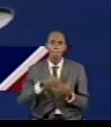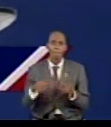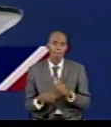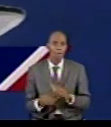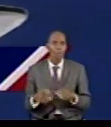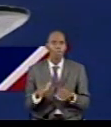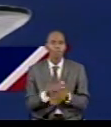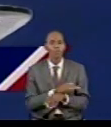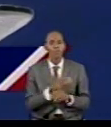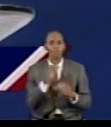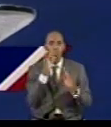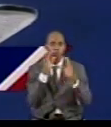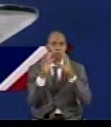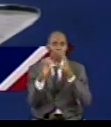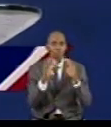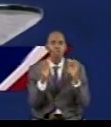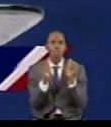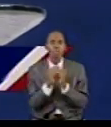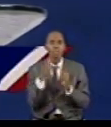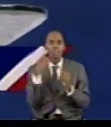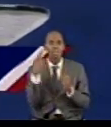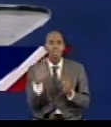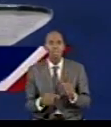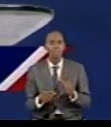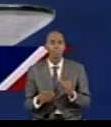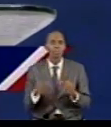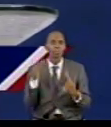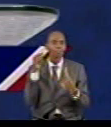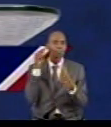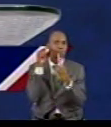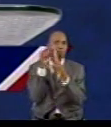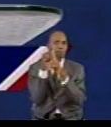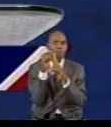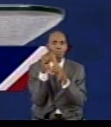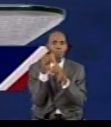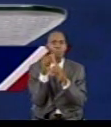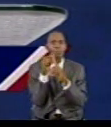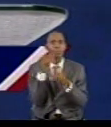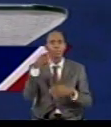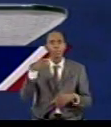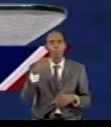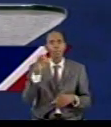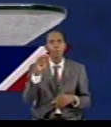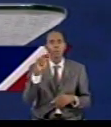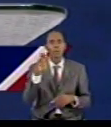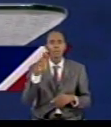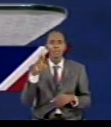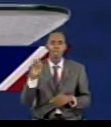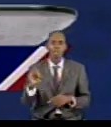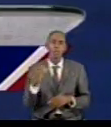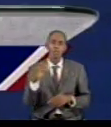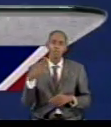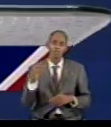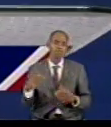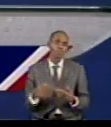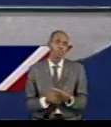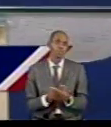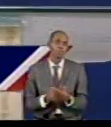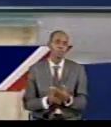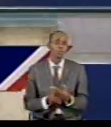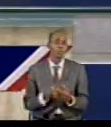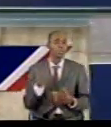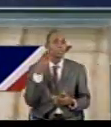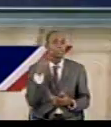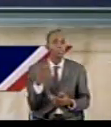with prime pioneers of the gospel. The purposeful communication. He didn't just